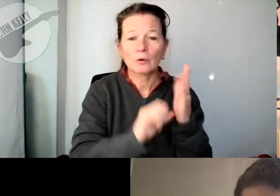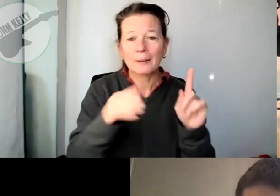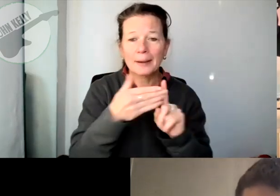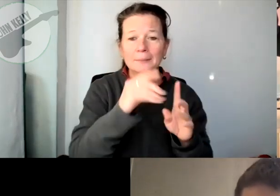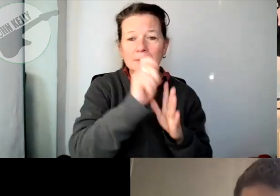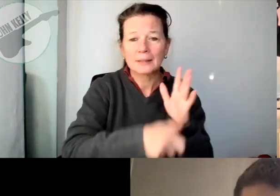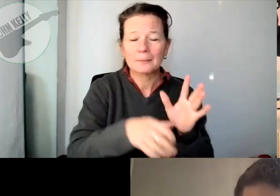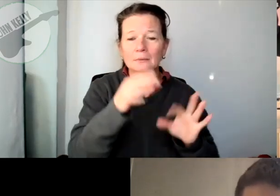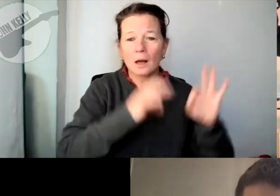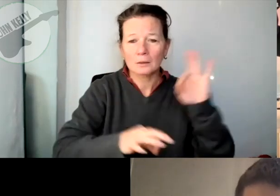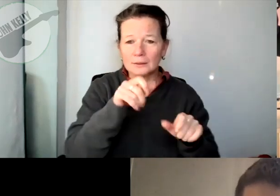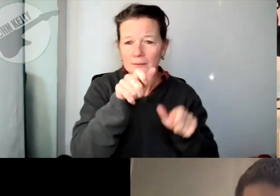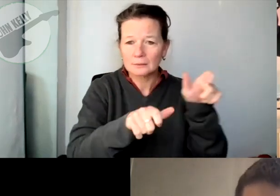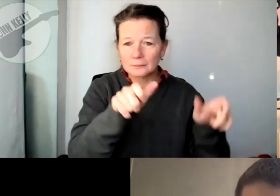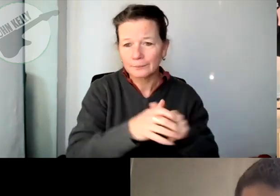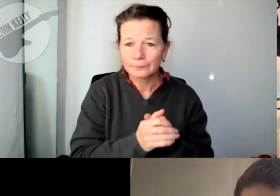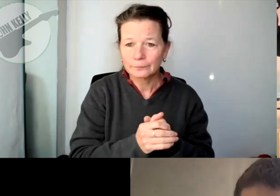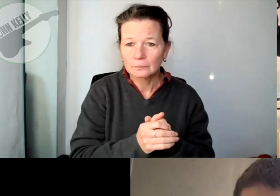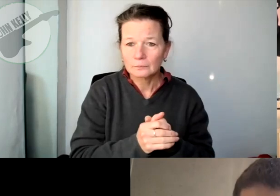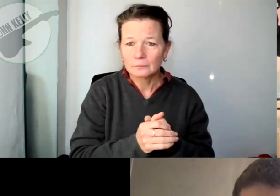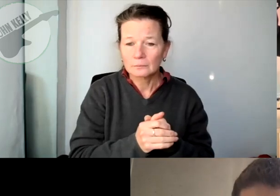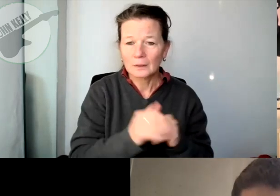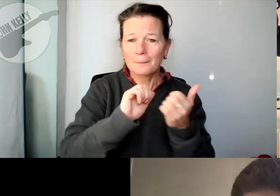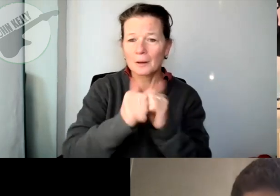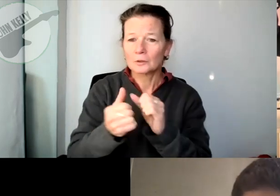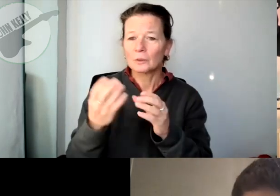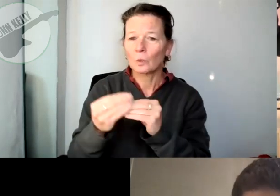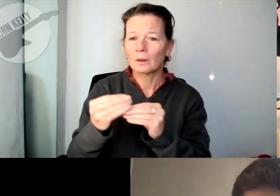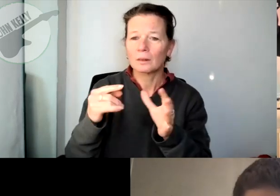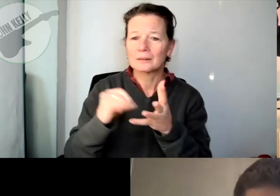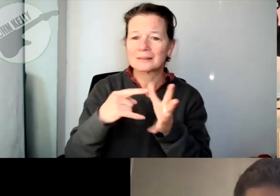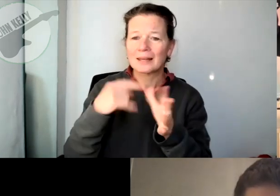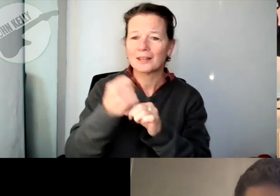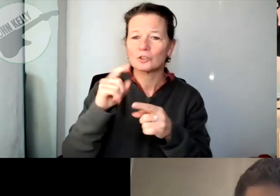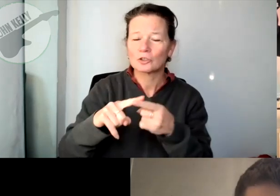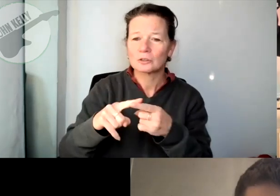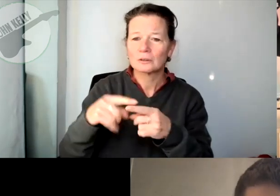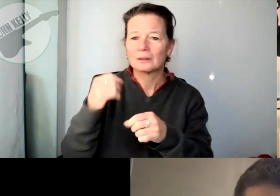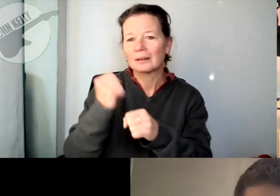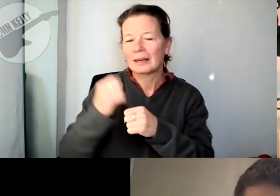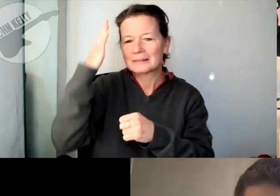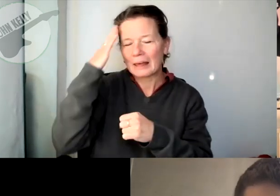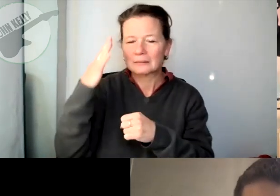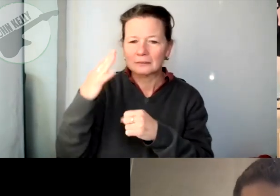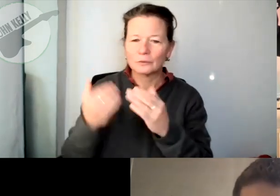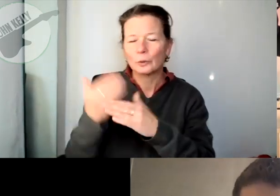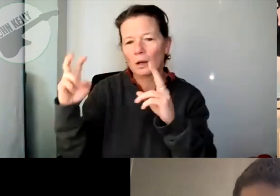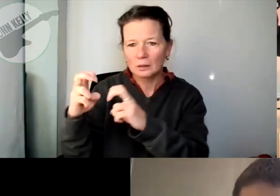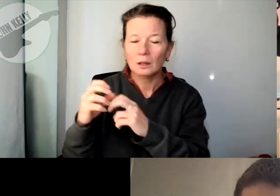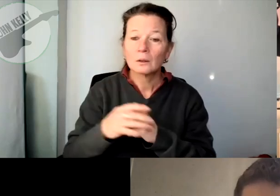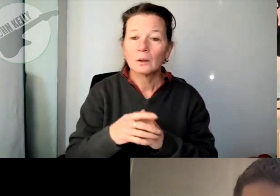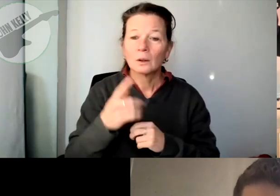artists, and in partnership with Sage Gateshead, John just mentioned, we gave John a grant for